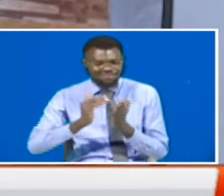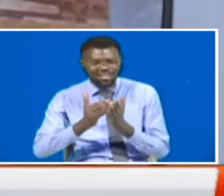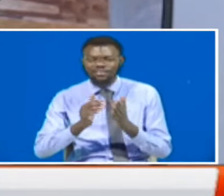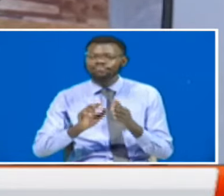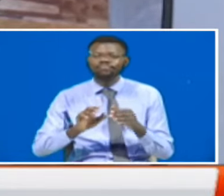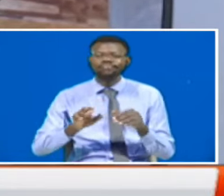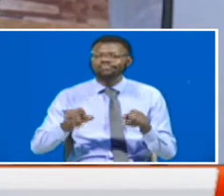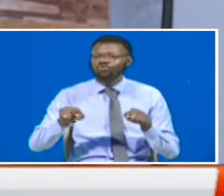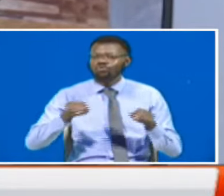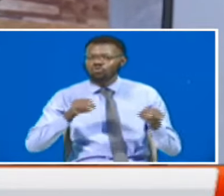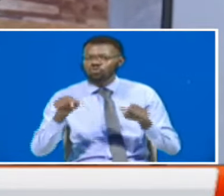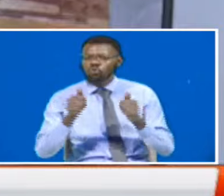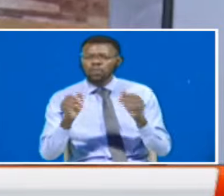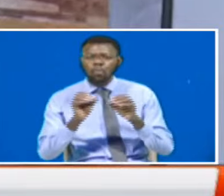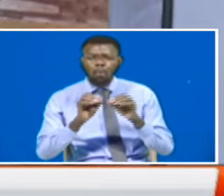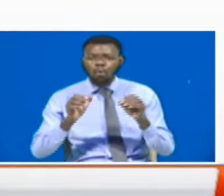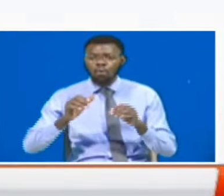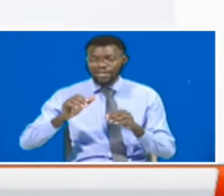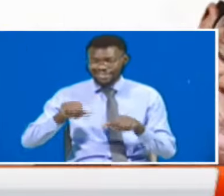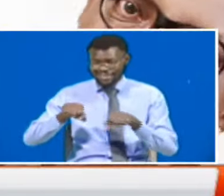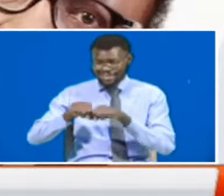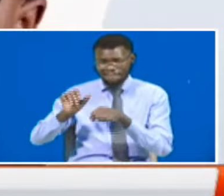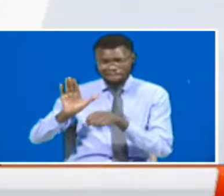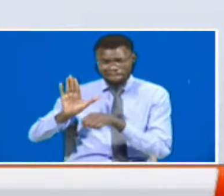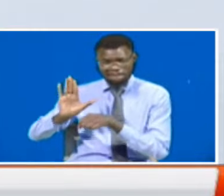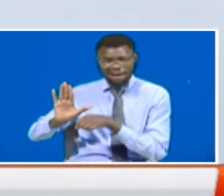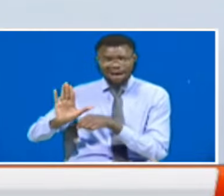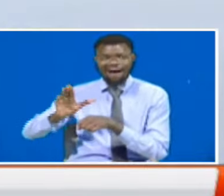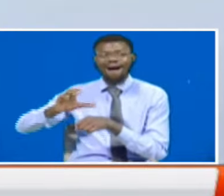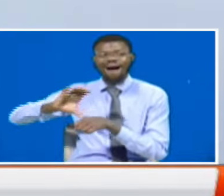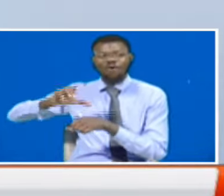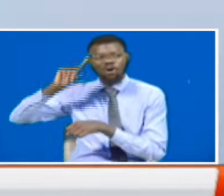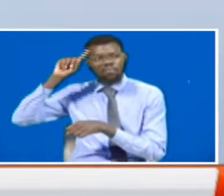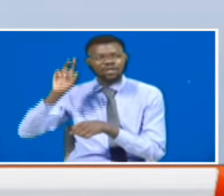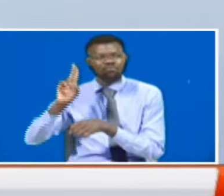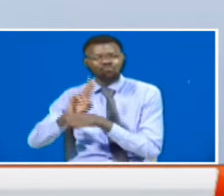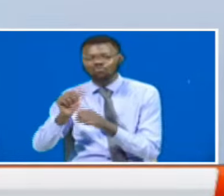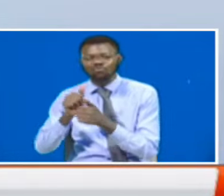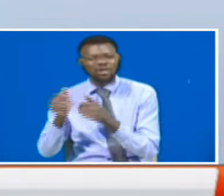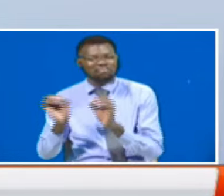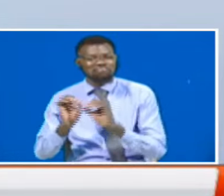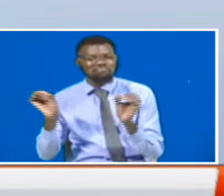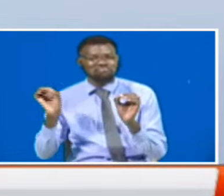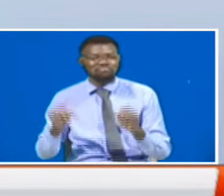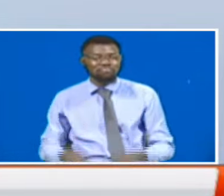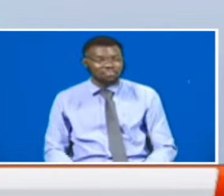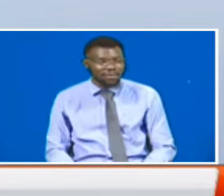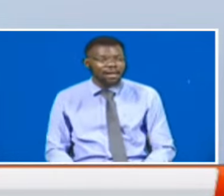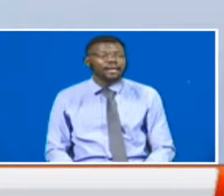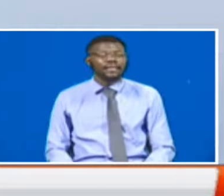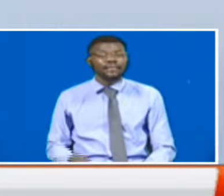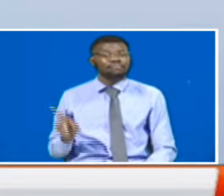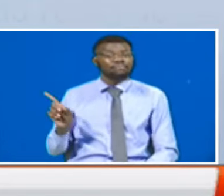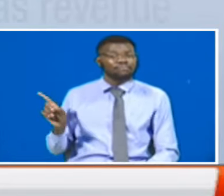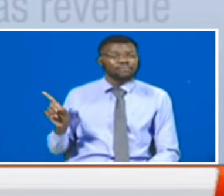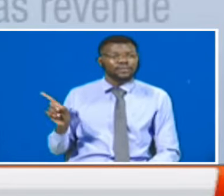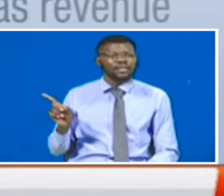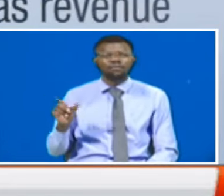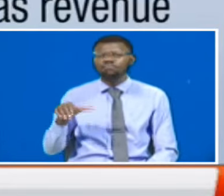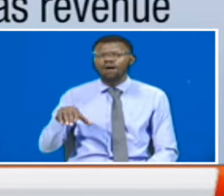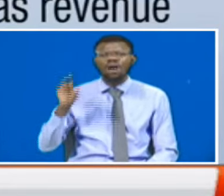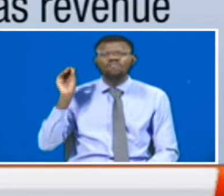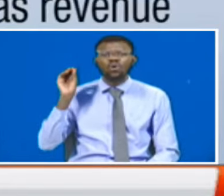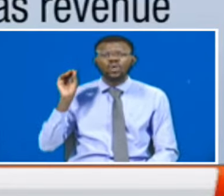by the Sakaja administration. In one instance, Gathungu found that the Sakaja administration has